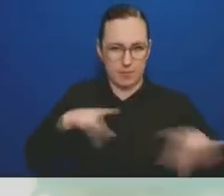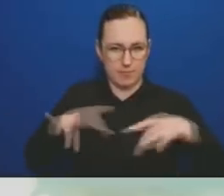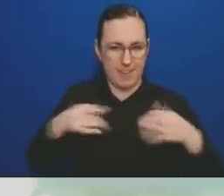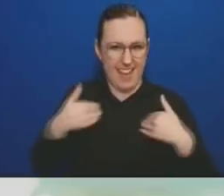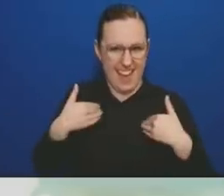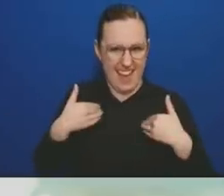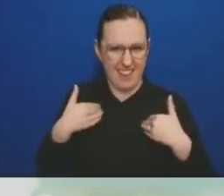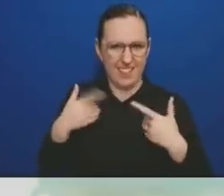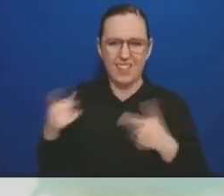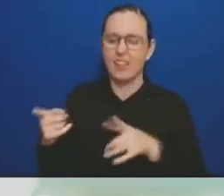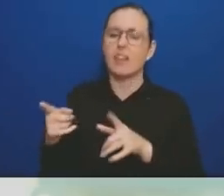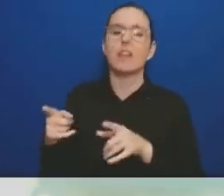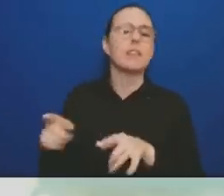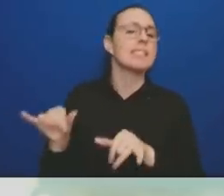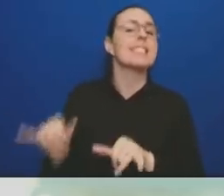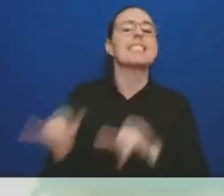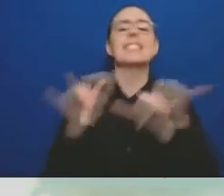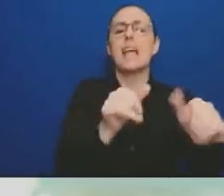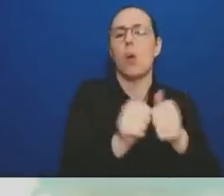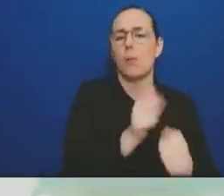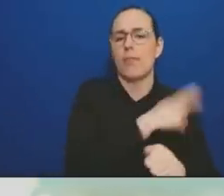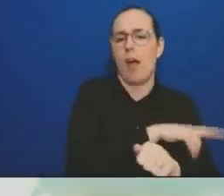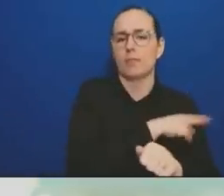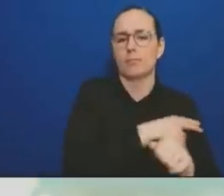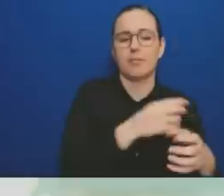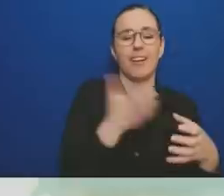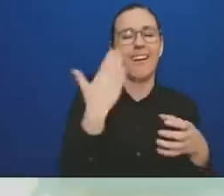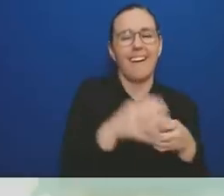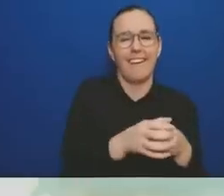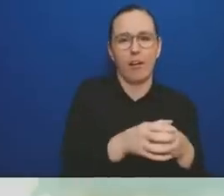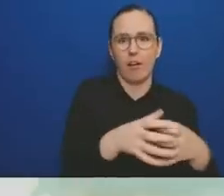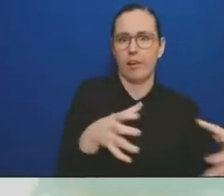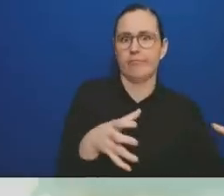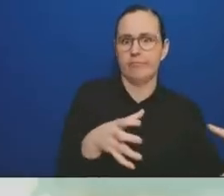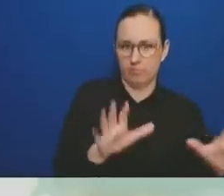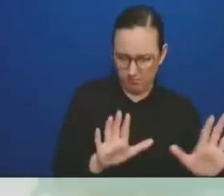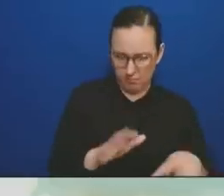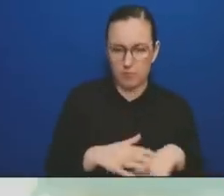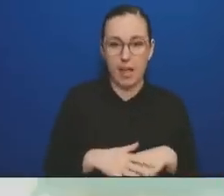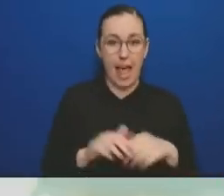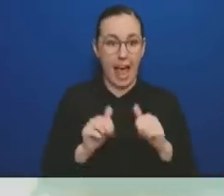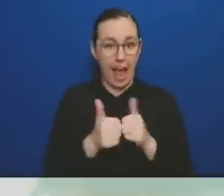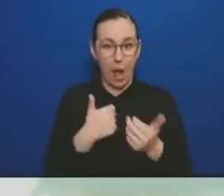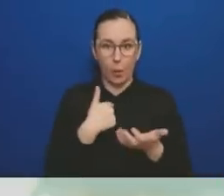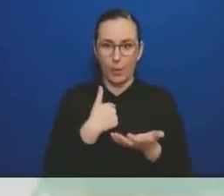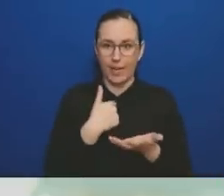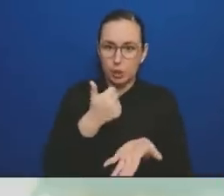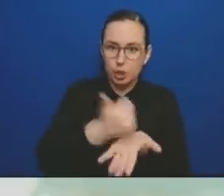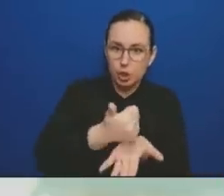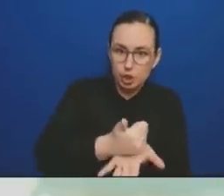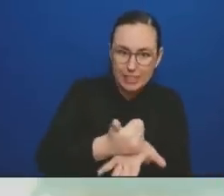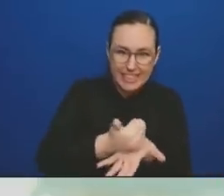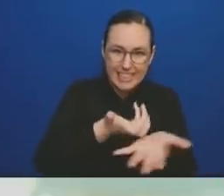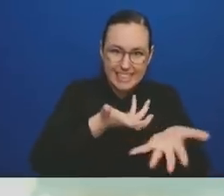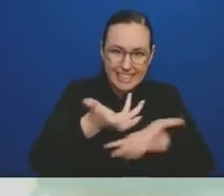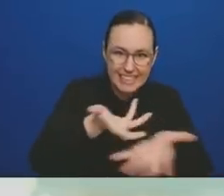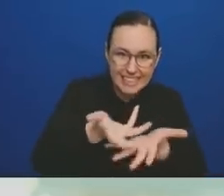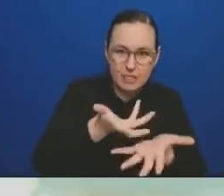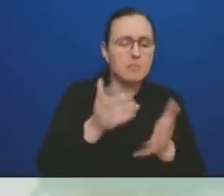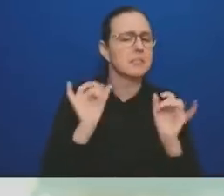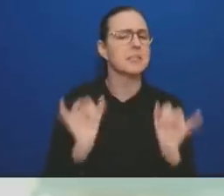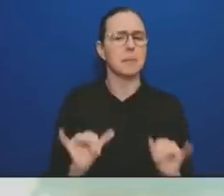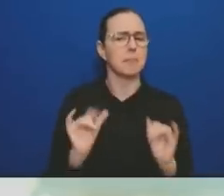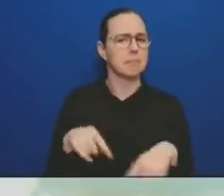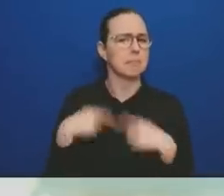and that's what we're seeing, and that's what the numbers reflect. The change, the approach to how we treat people in the